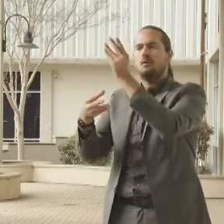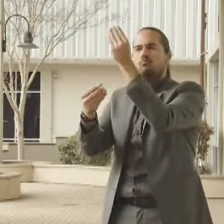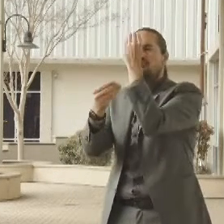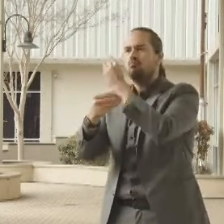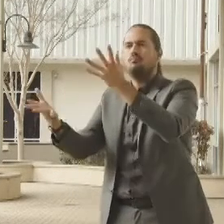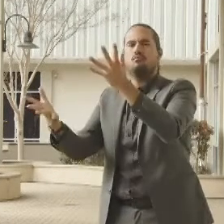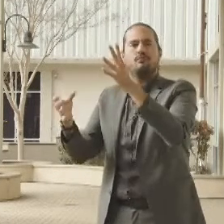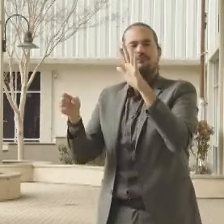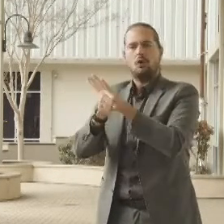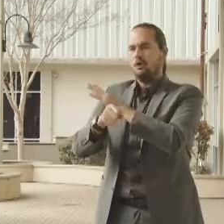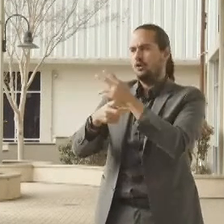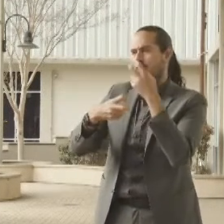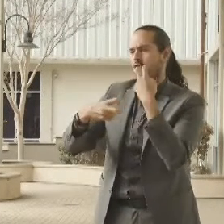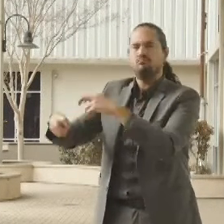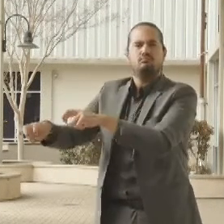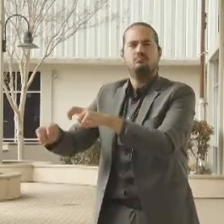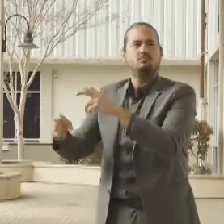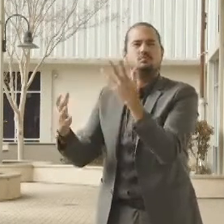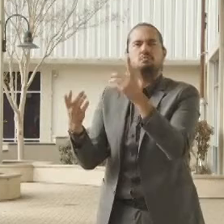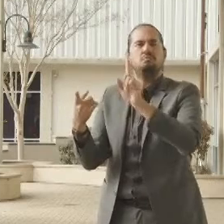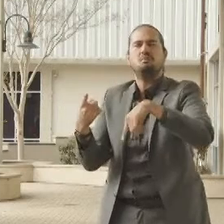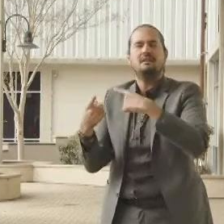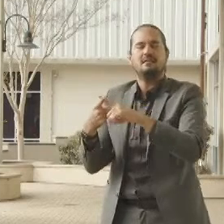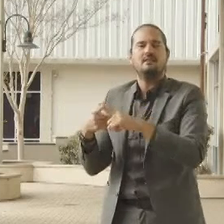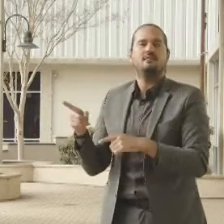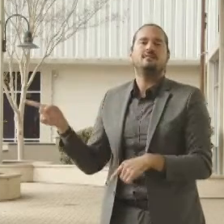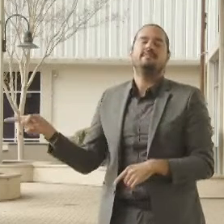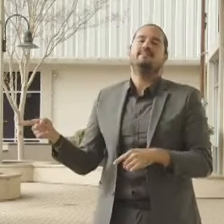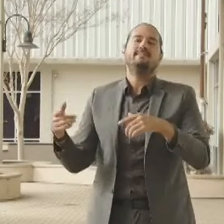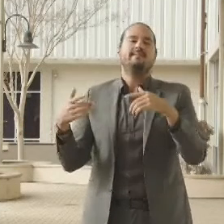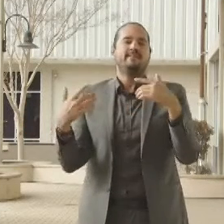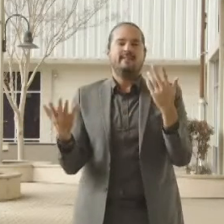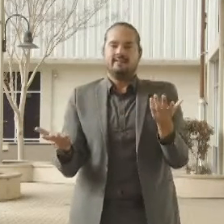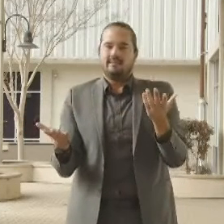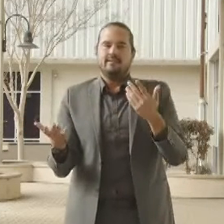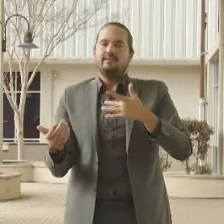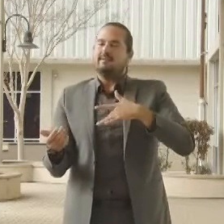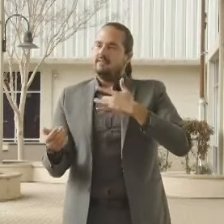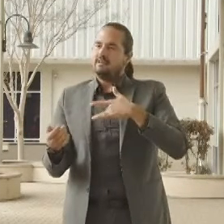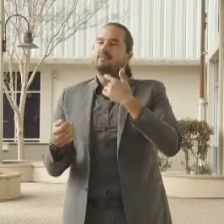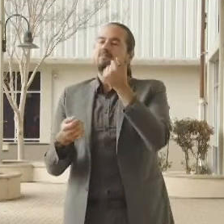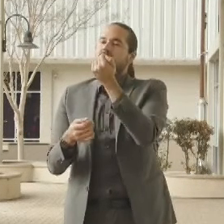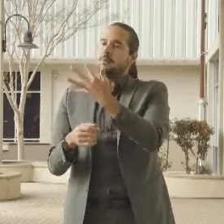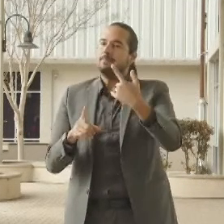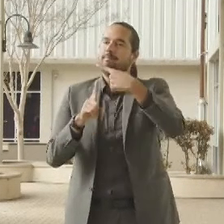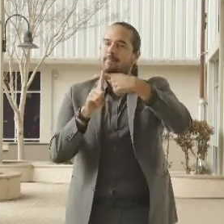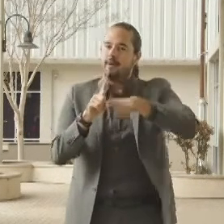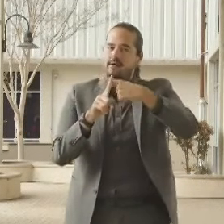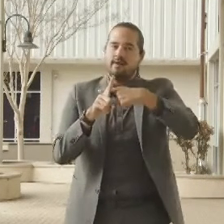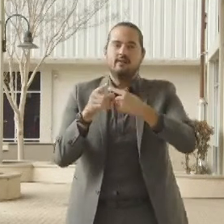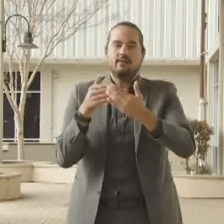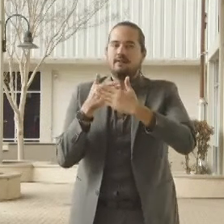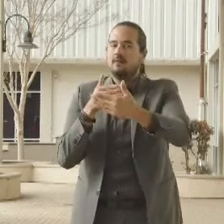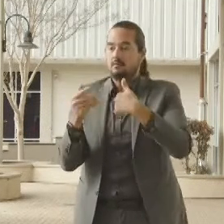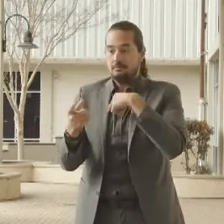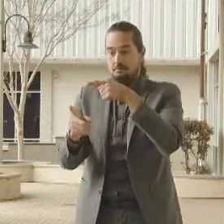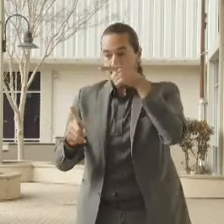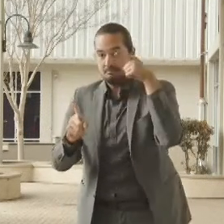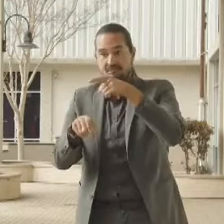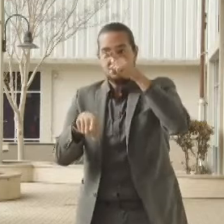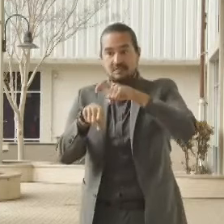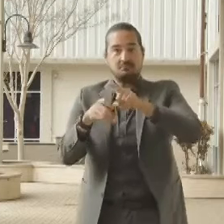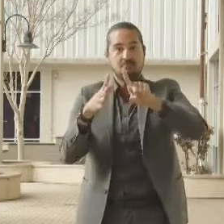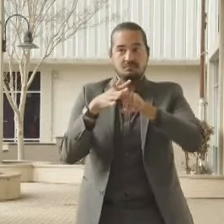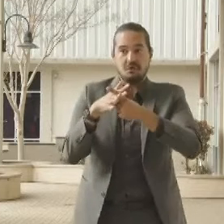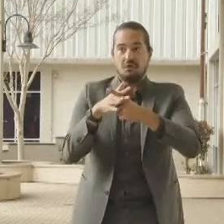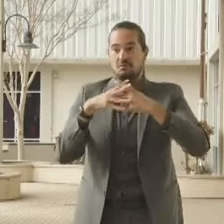down to residents? I think just over the months ahead. So I don't have a specific timeline about that. I